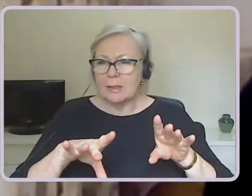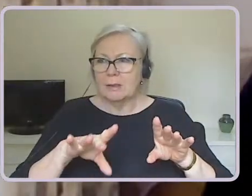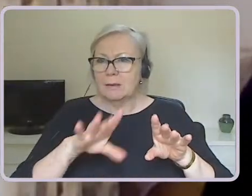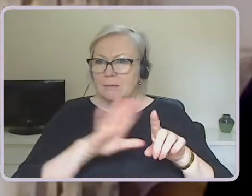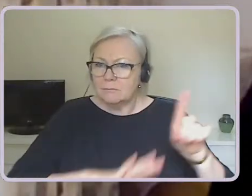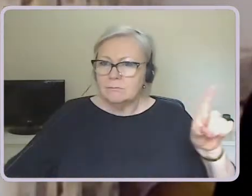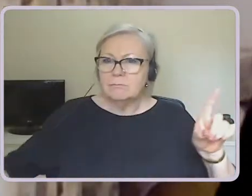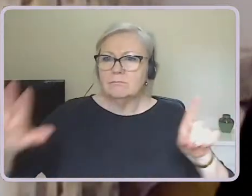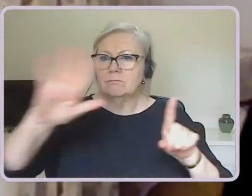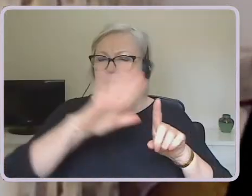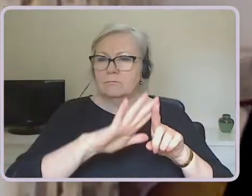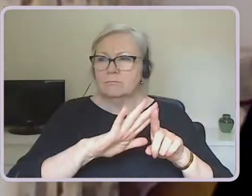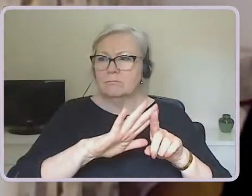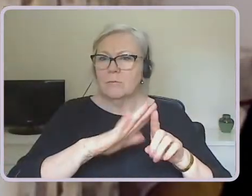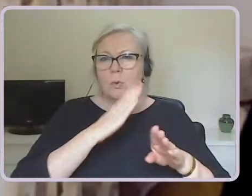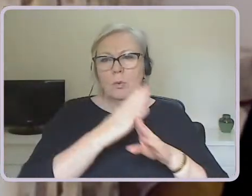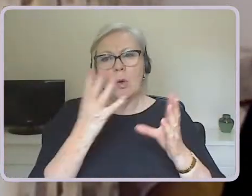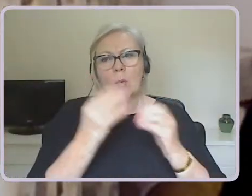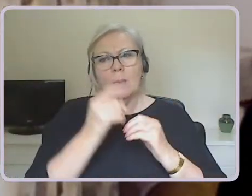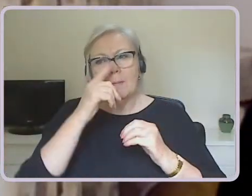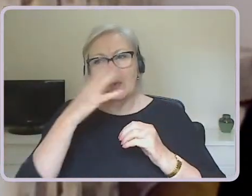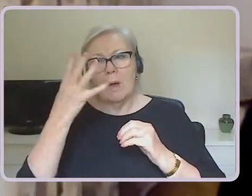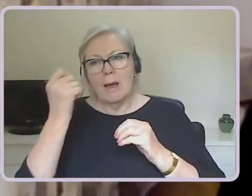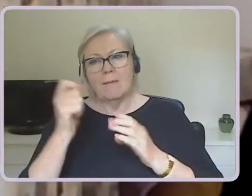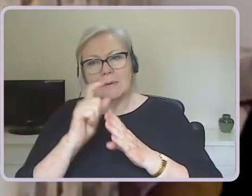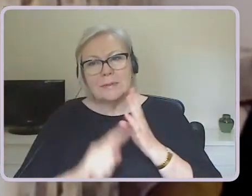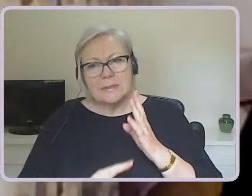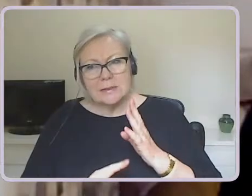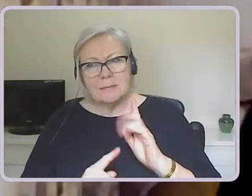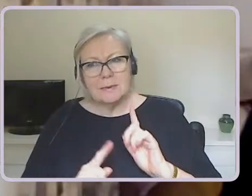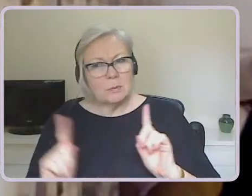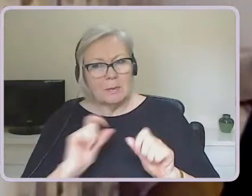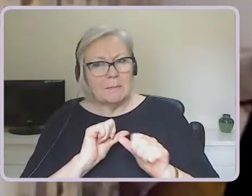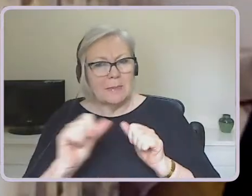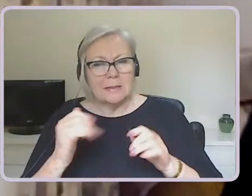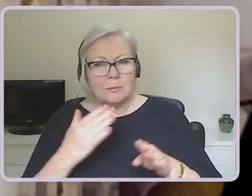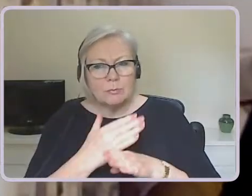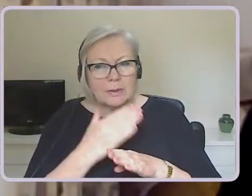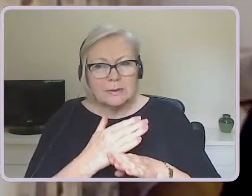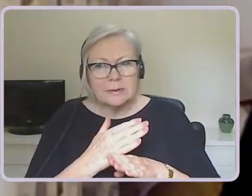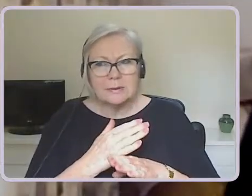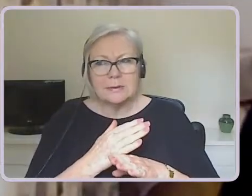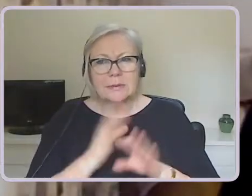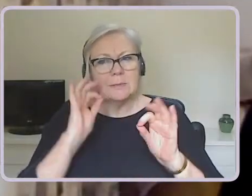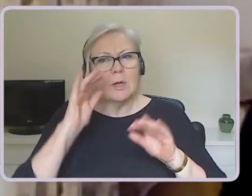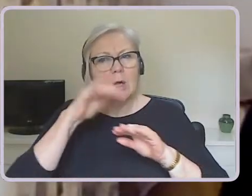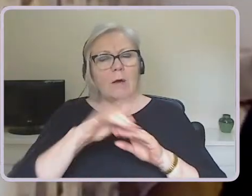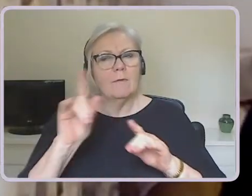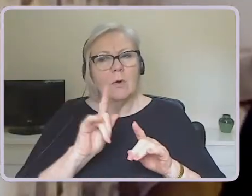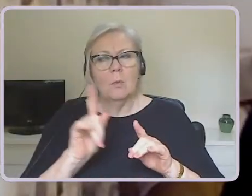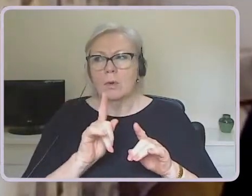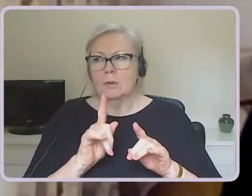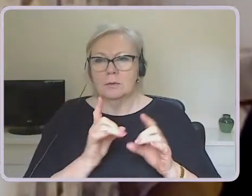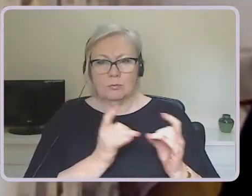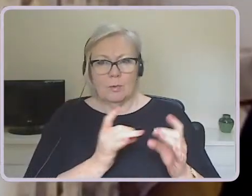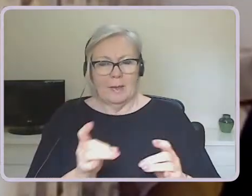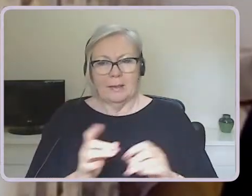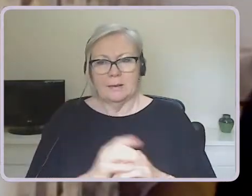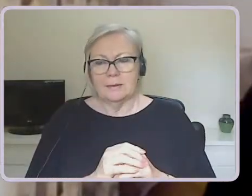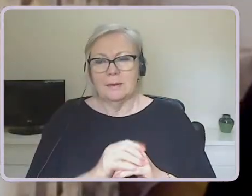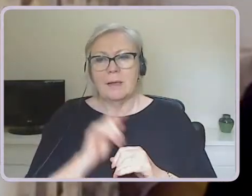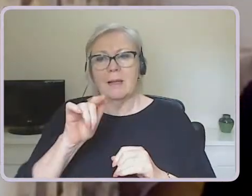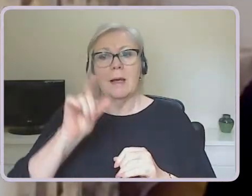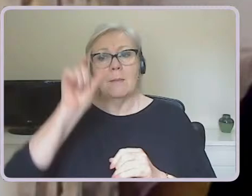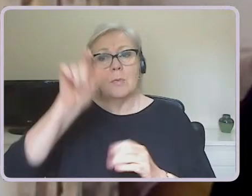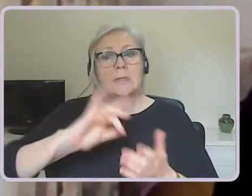with people who have a disability around preparedness planning, the person-centred emergency preparedness approach kept